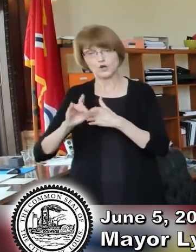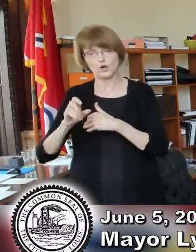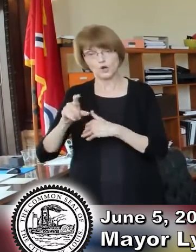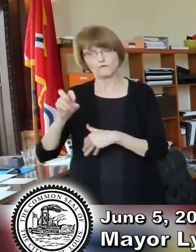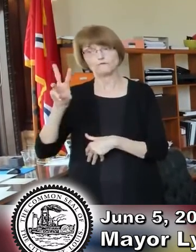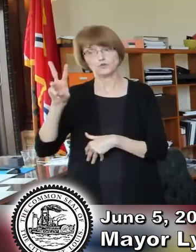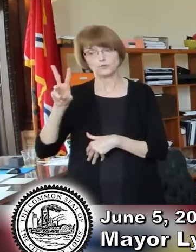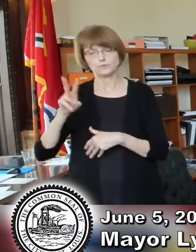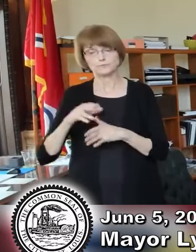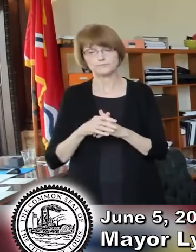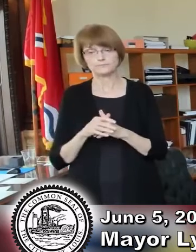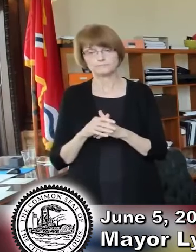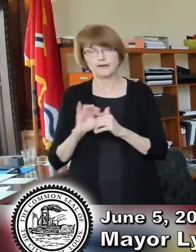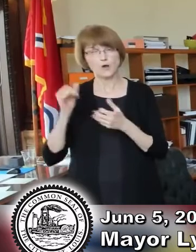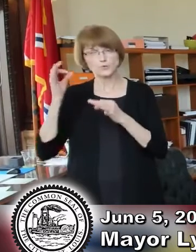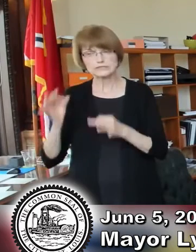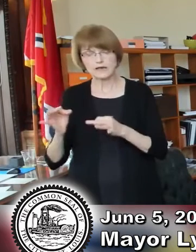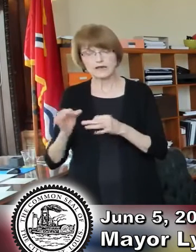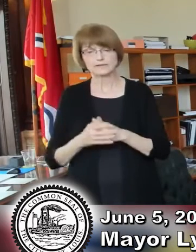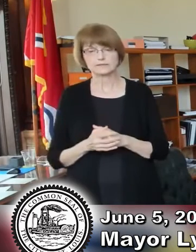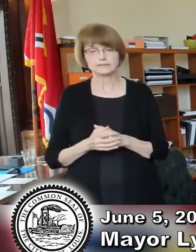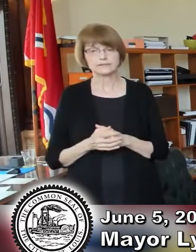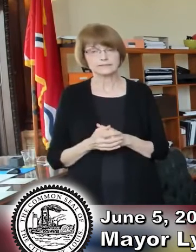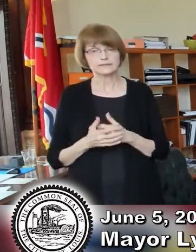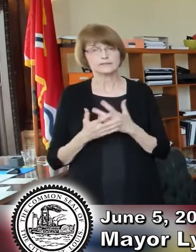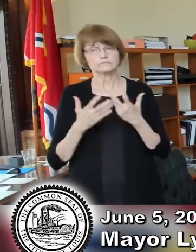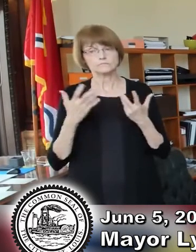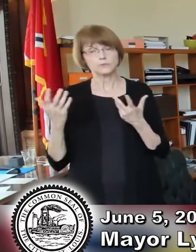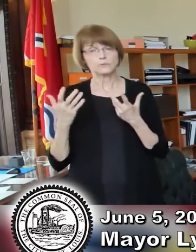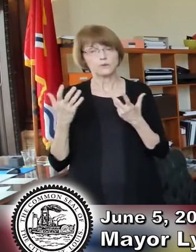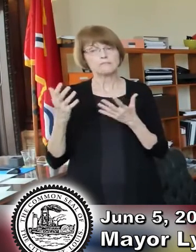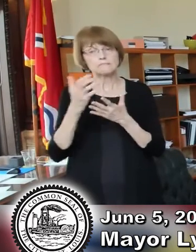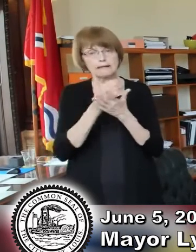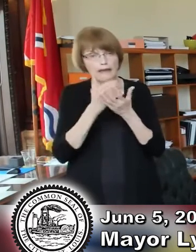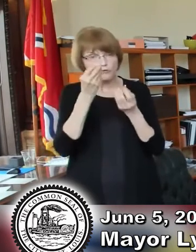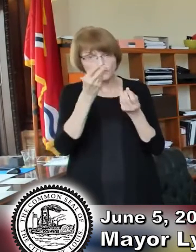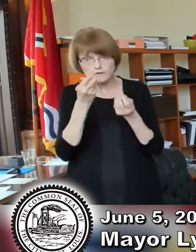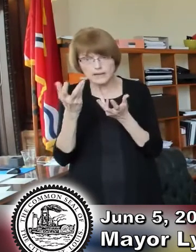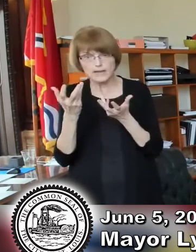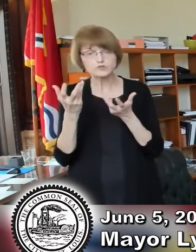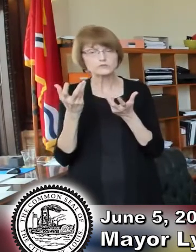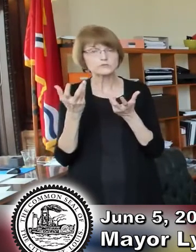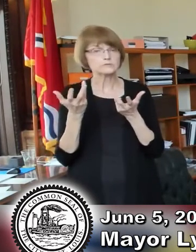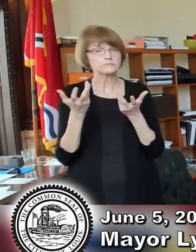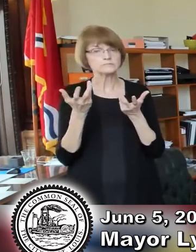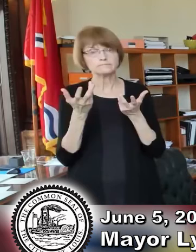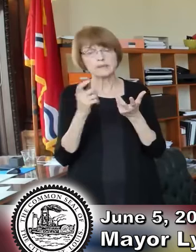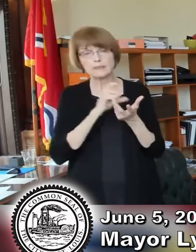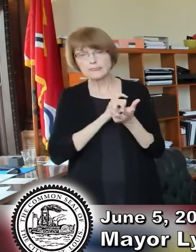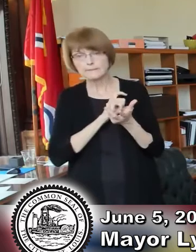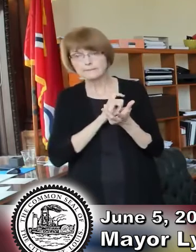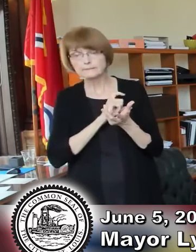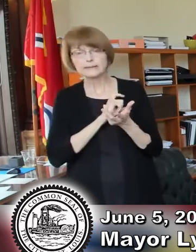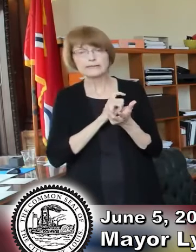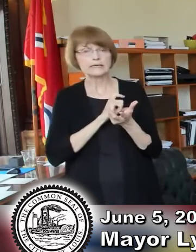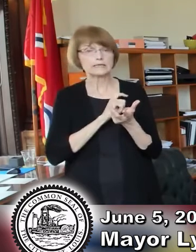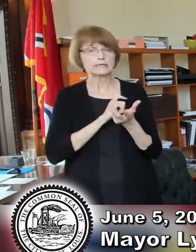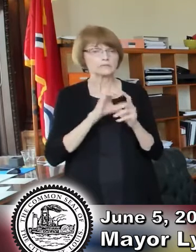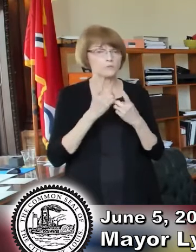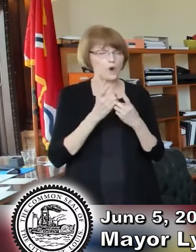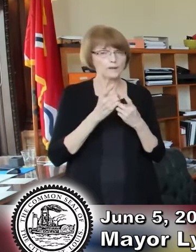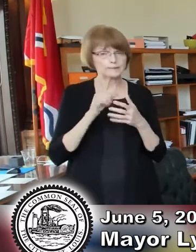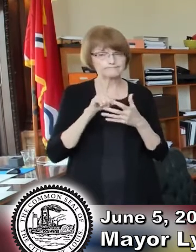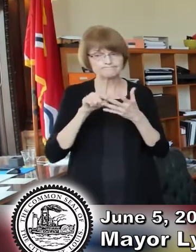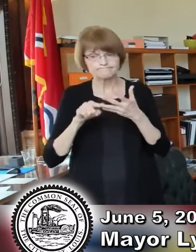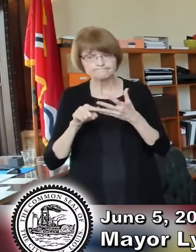We'll base that on intelligence that our police department and federal